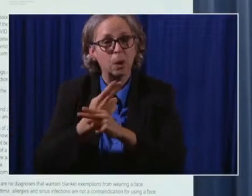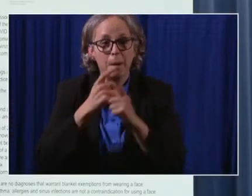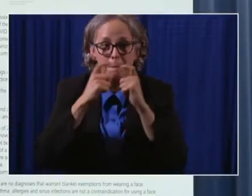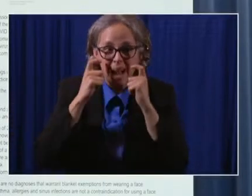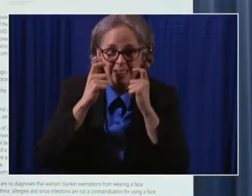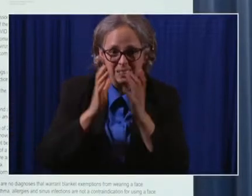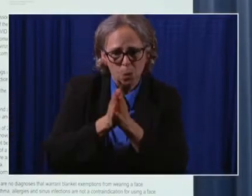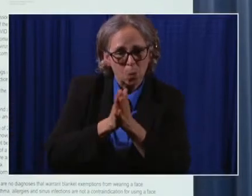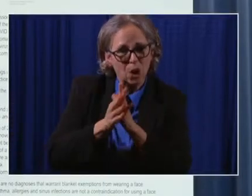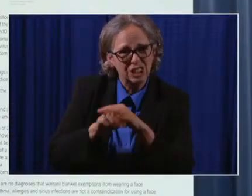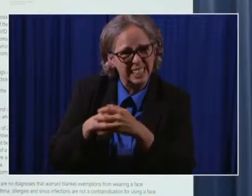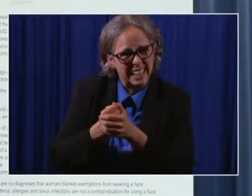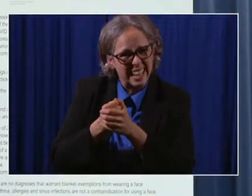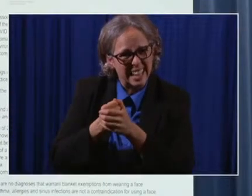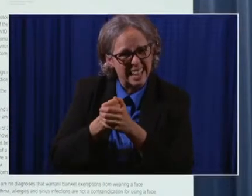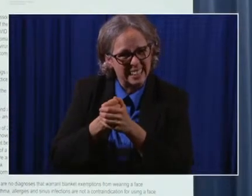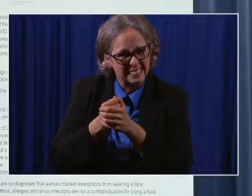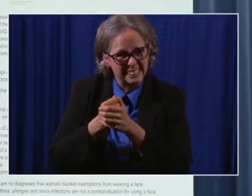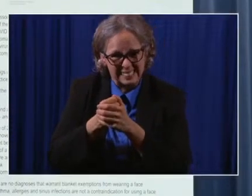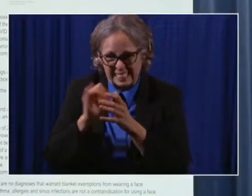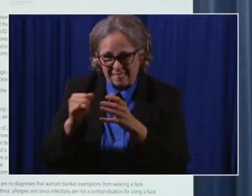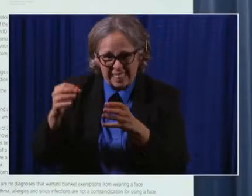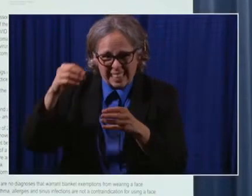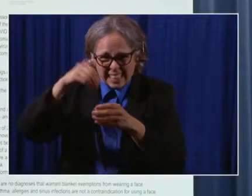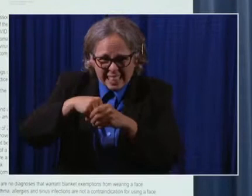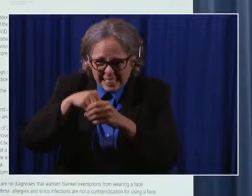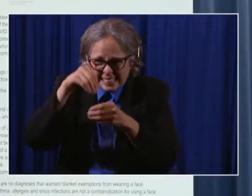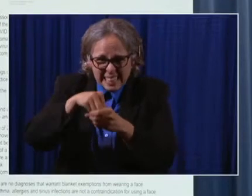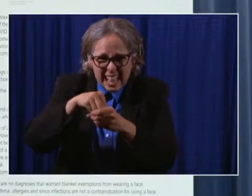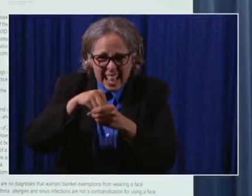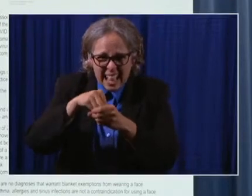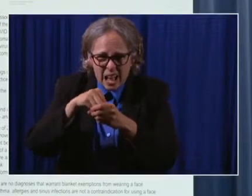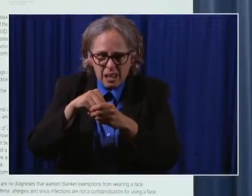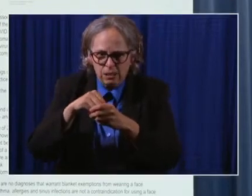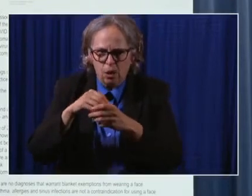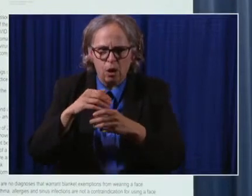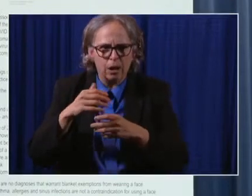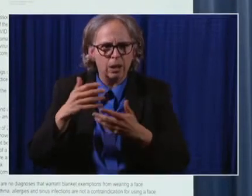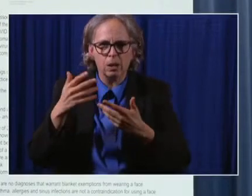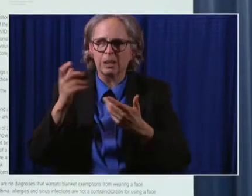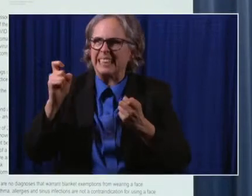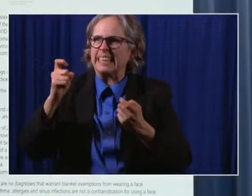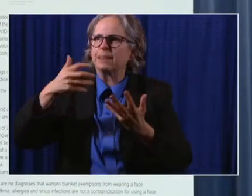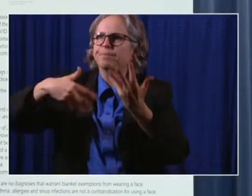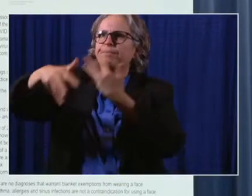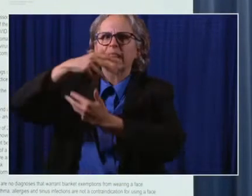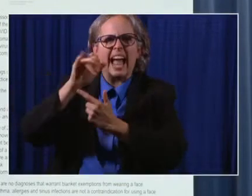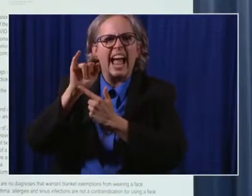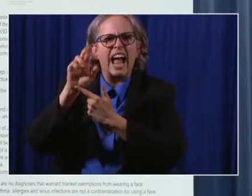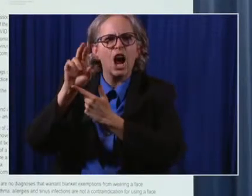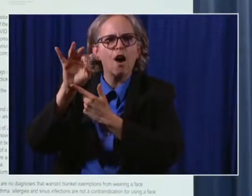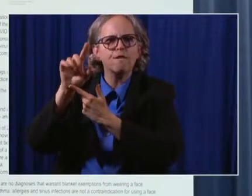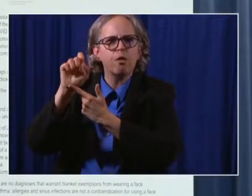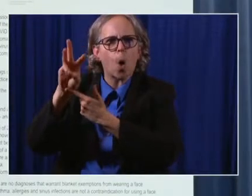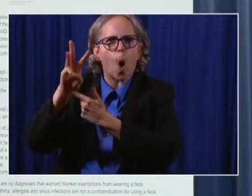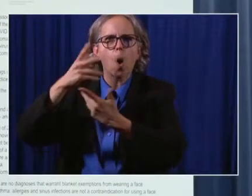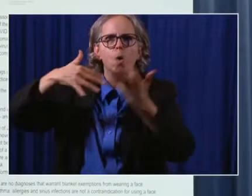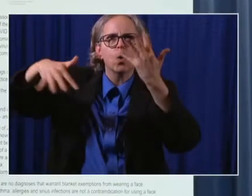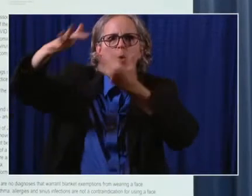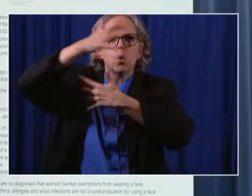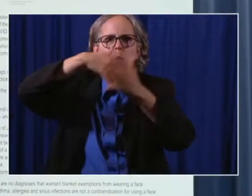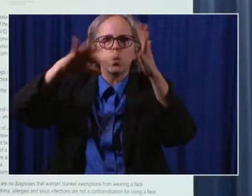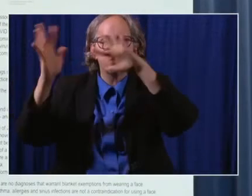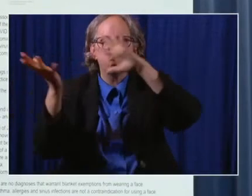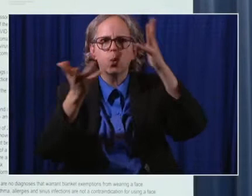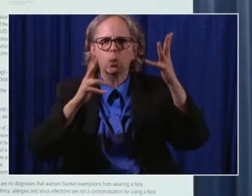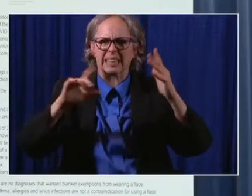and also, while indoors, make sure there's good ventilation and airflow. So we'll be sending a letter out with